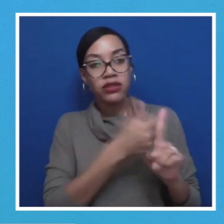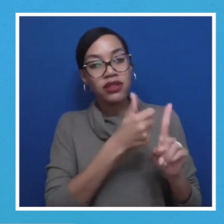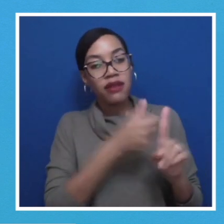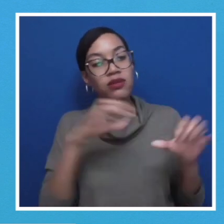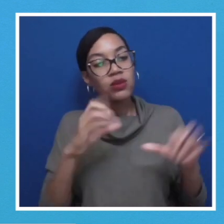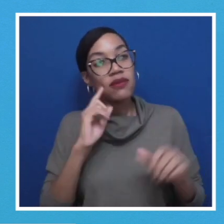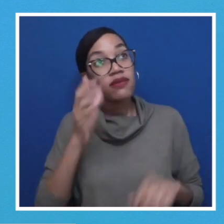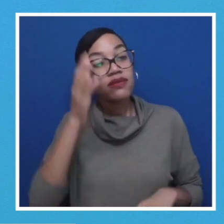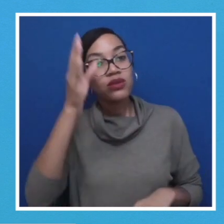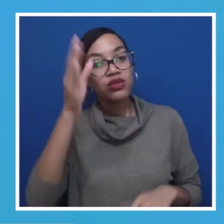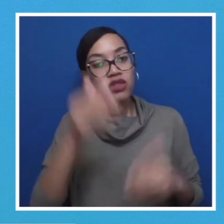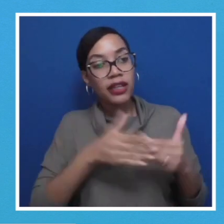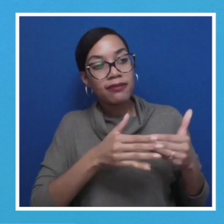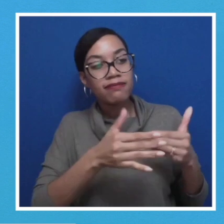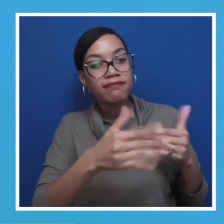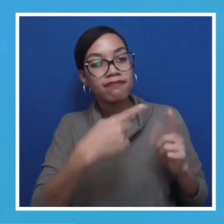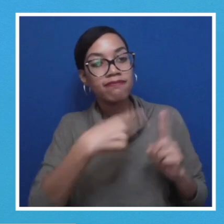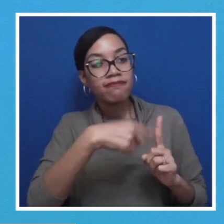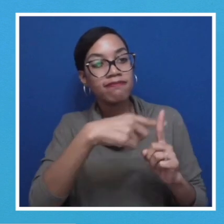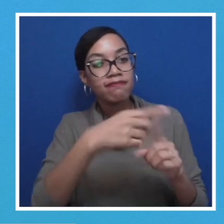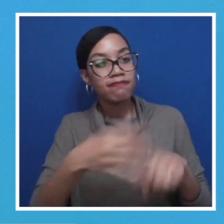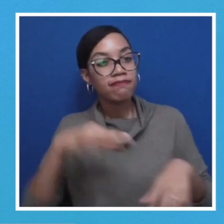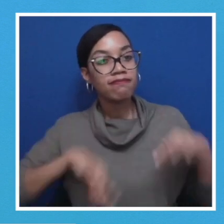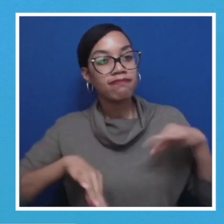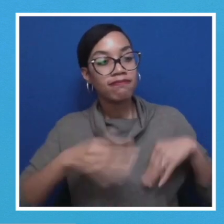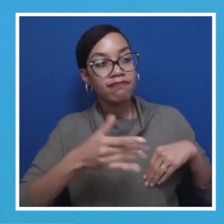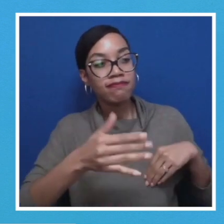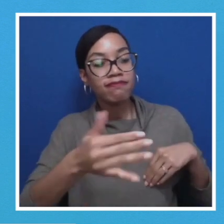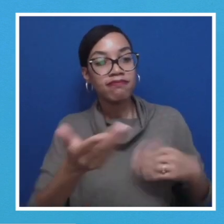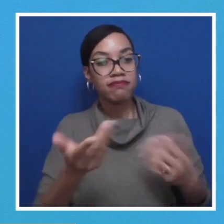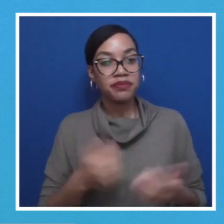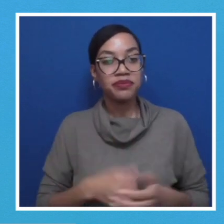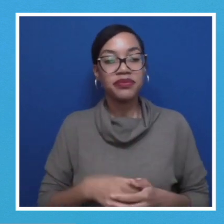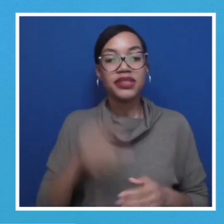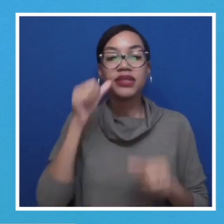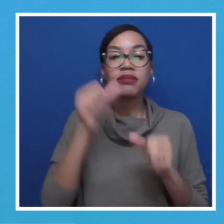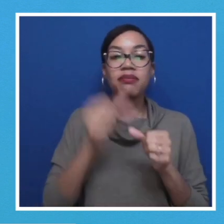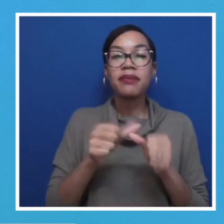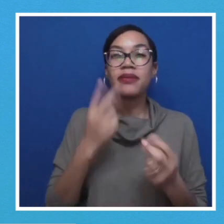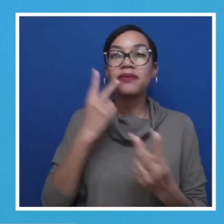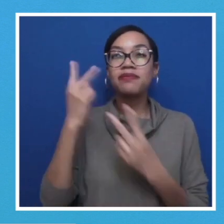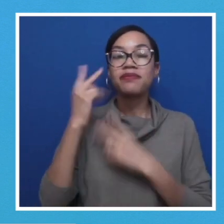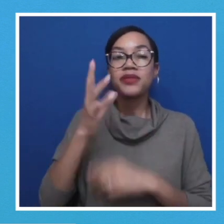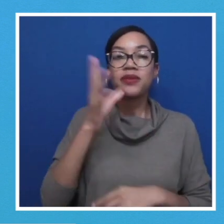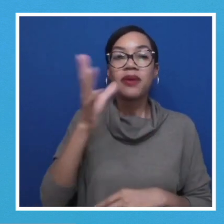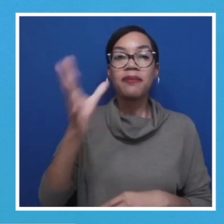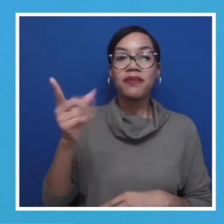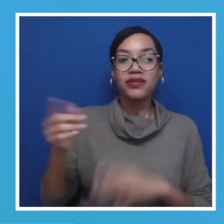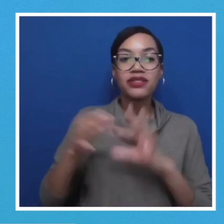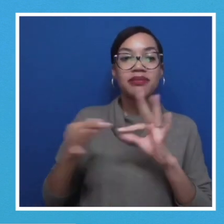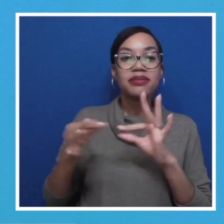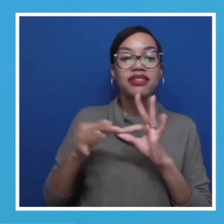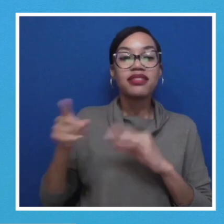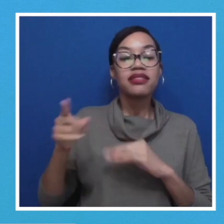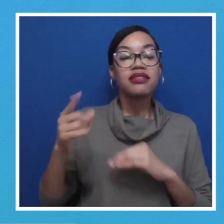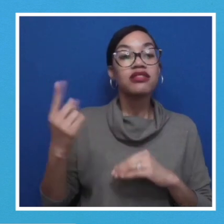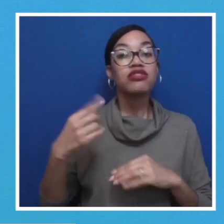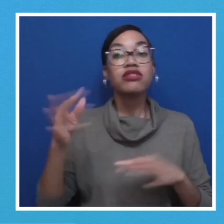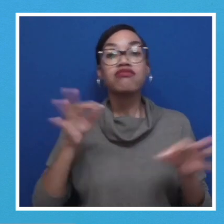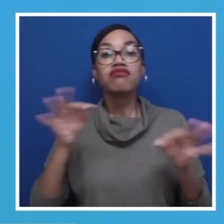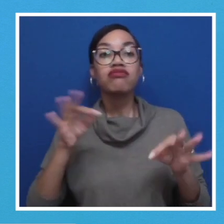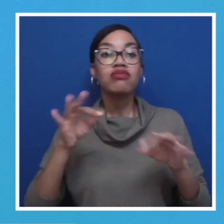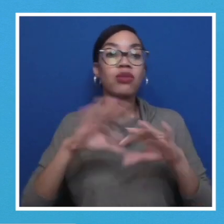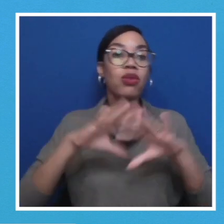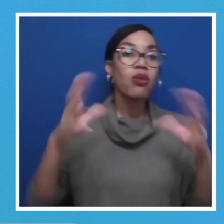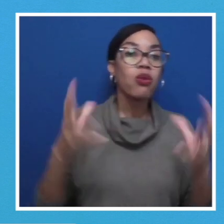all. I remember my grandmother speaking. When she talked about the world, she didn't just mean Wet'suwet'en Territory. She didn't just